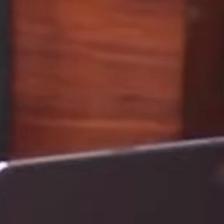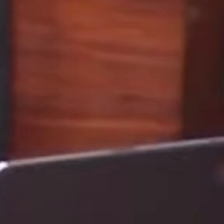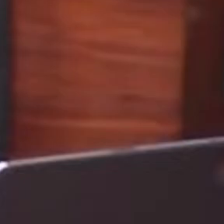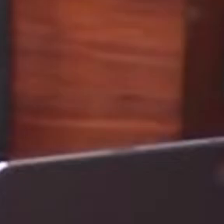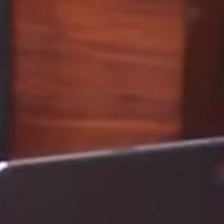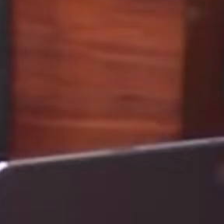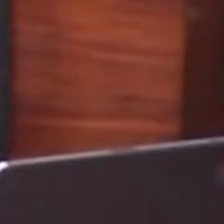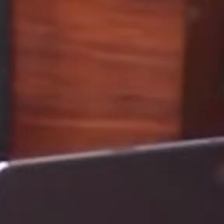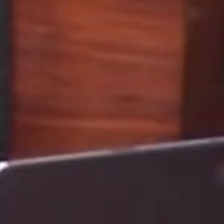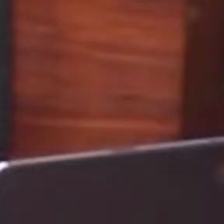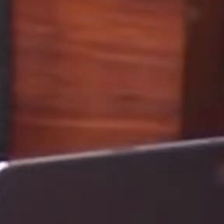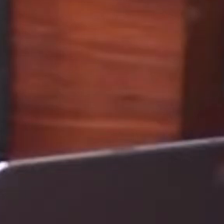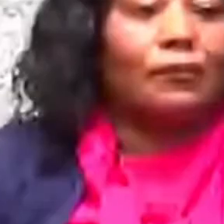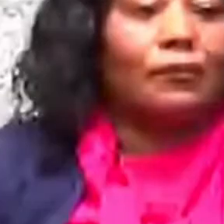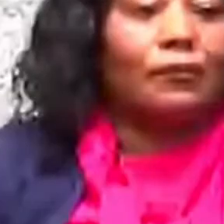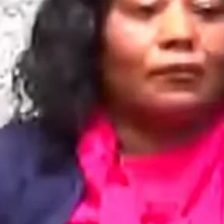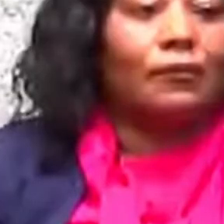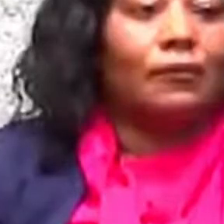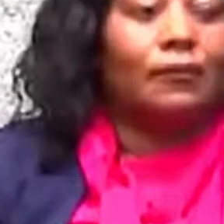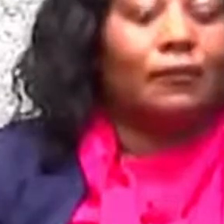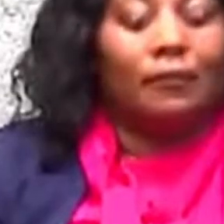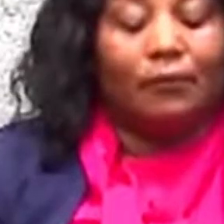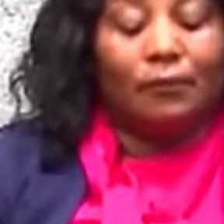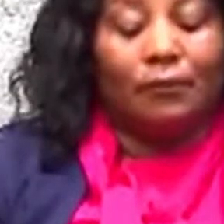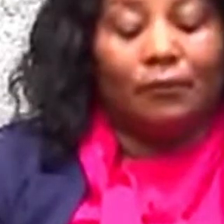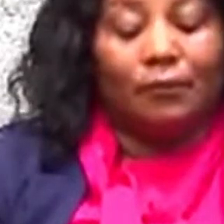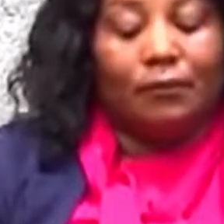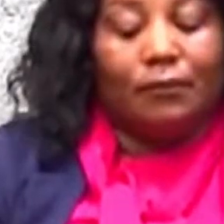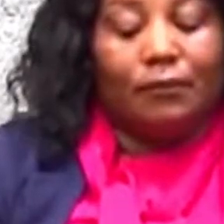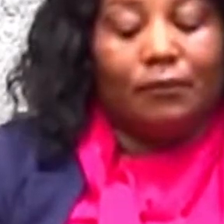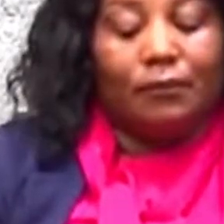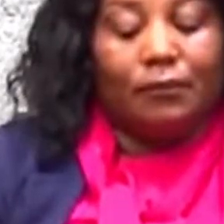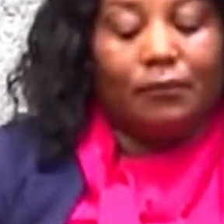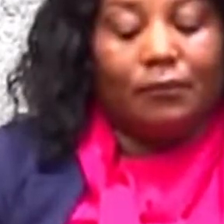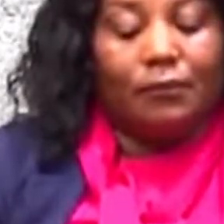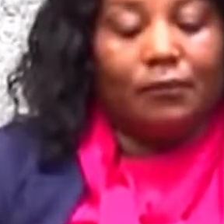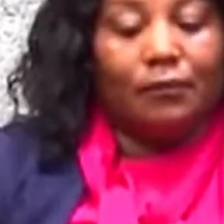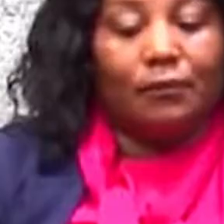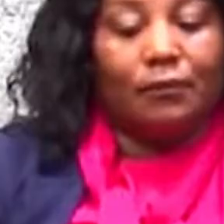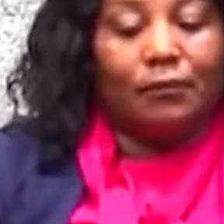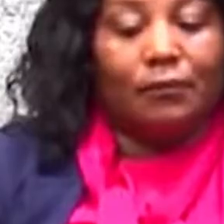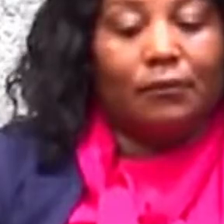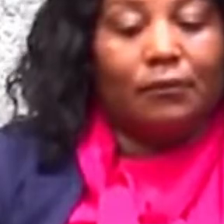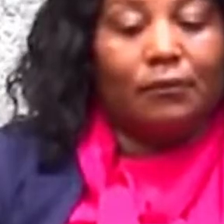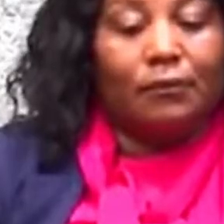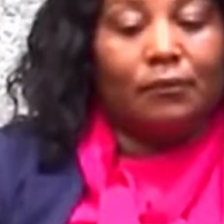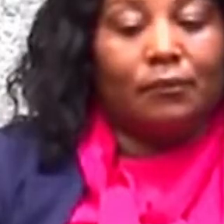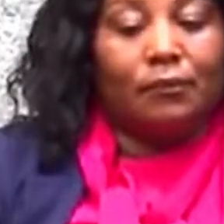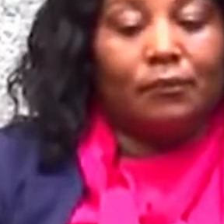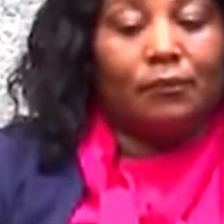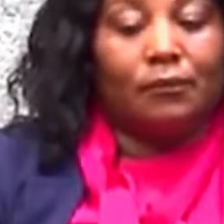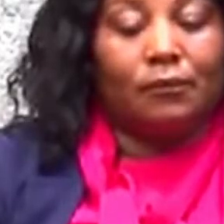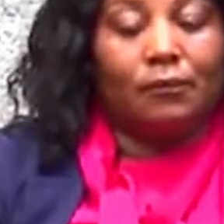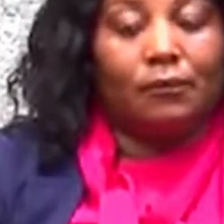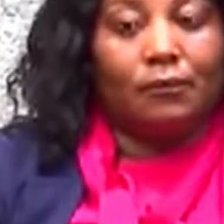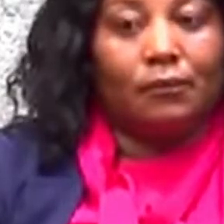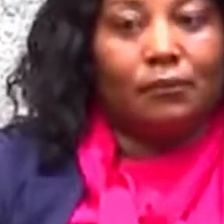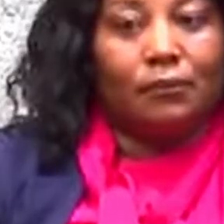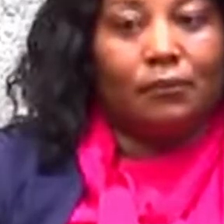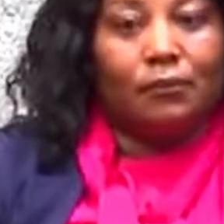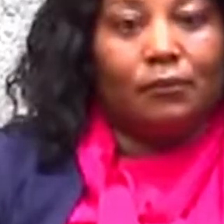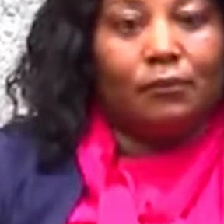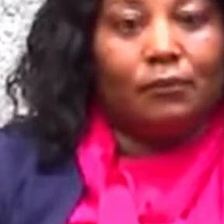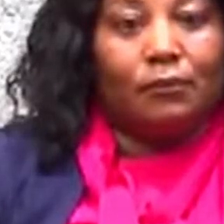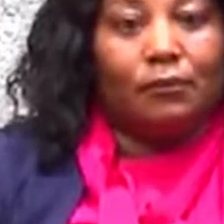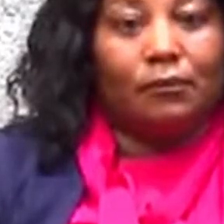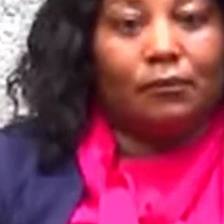Thank you very much, Madam Speaker. Minister, on the orientation of teachers, in some cases, at the time